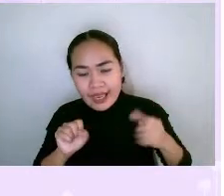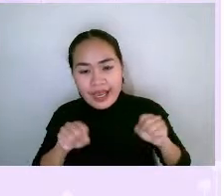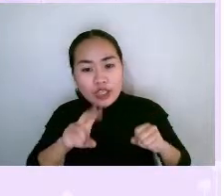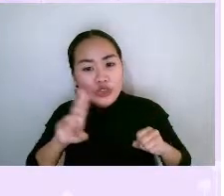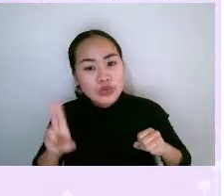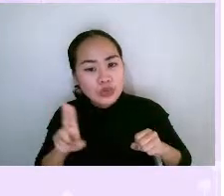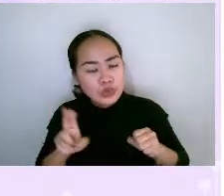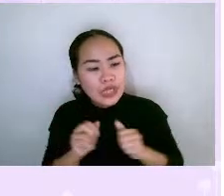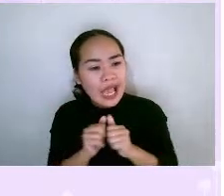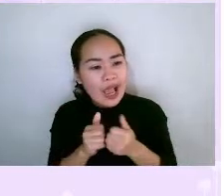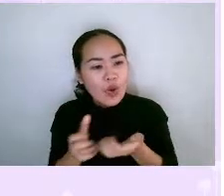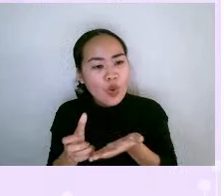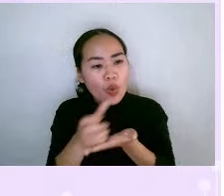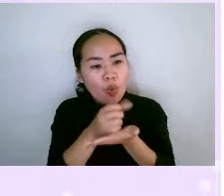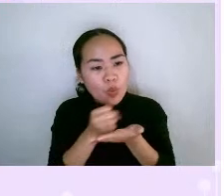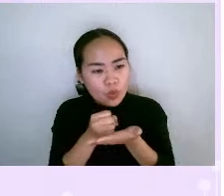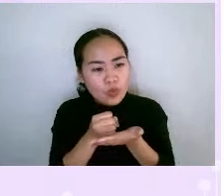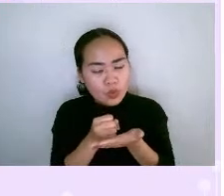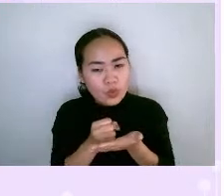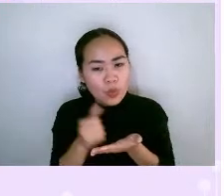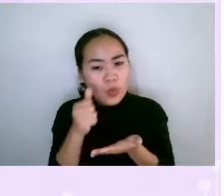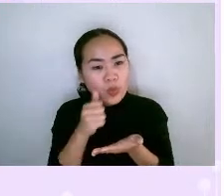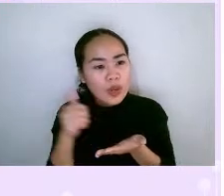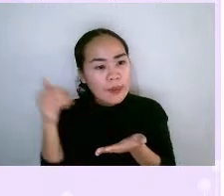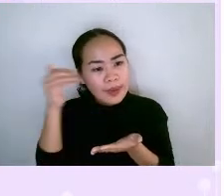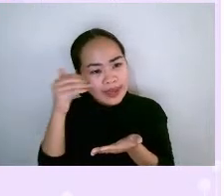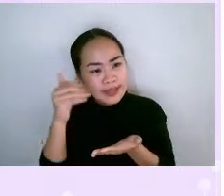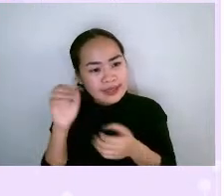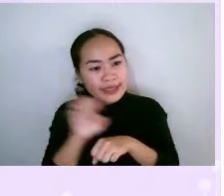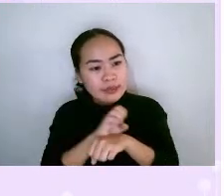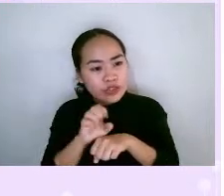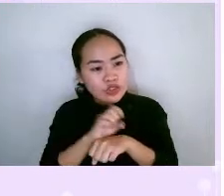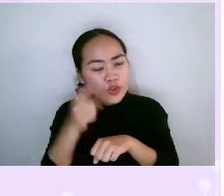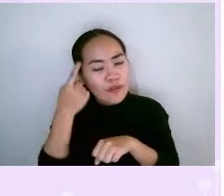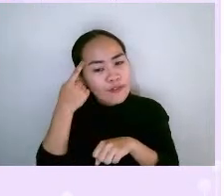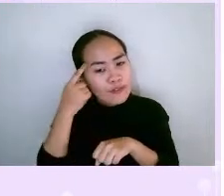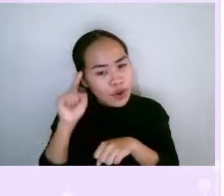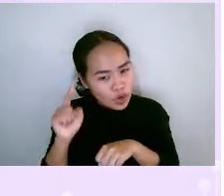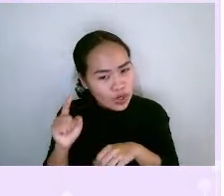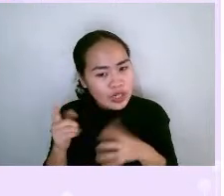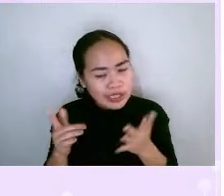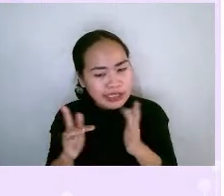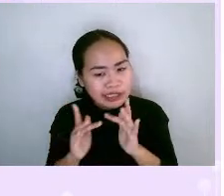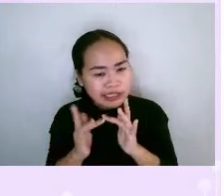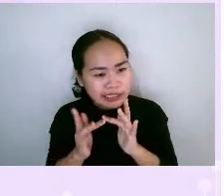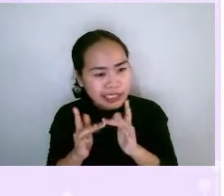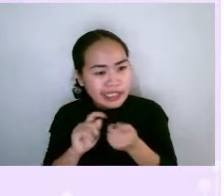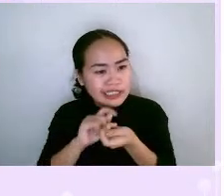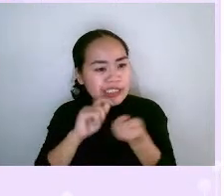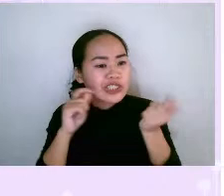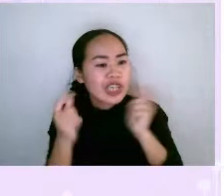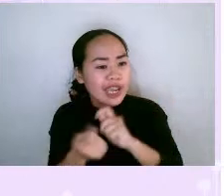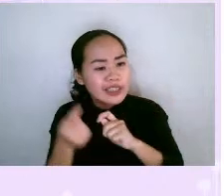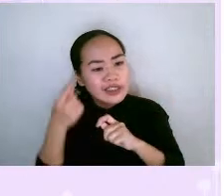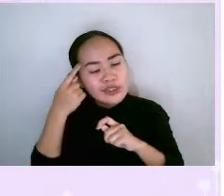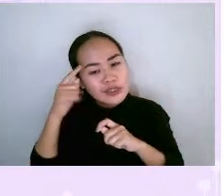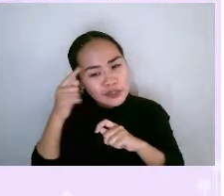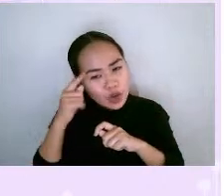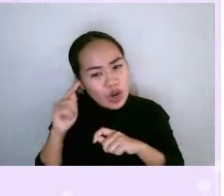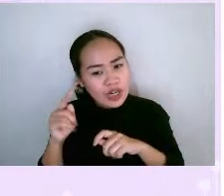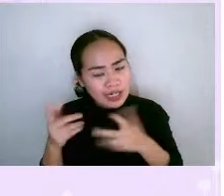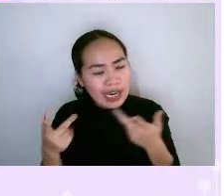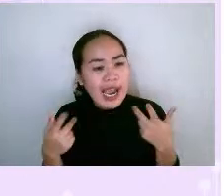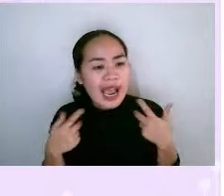Connecting Women Entrepreneurs to the Digital Economy, which aims to transform Filipino entrepreneurs